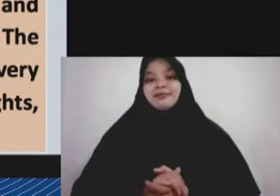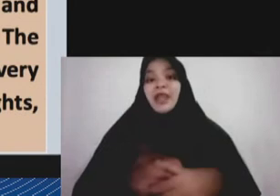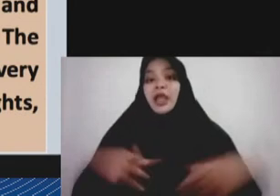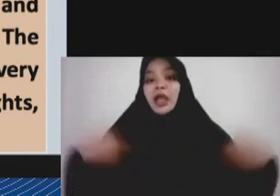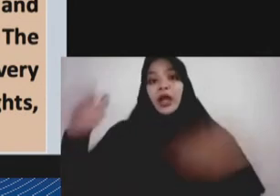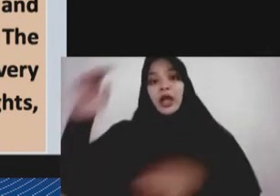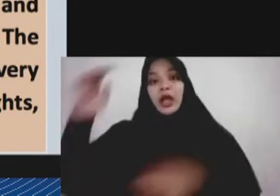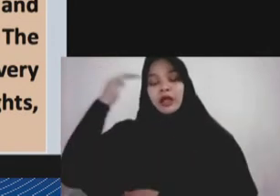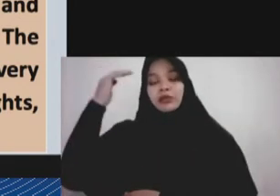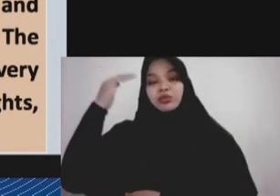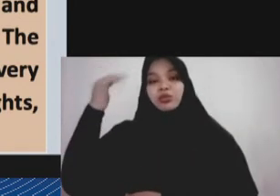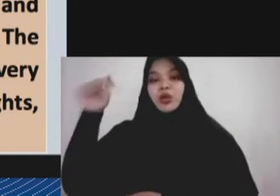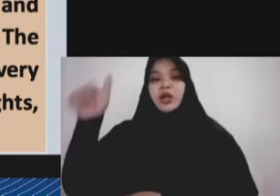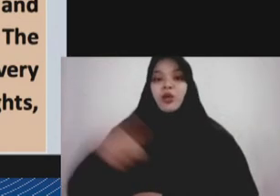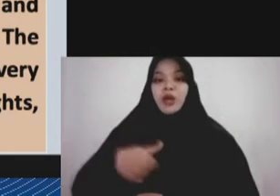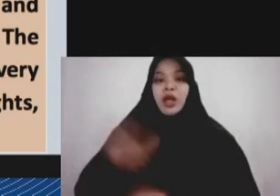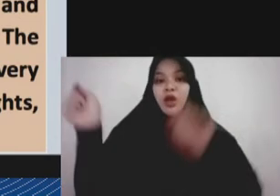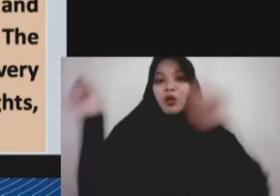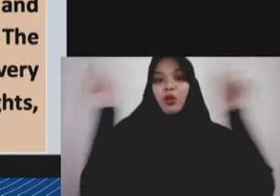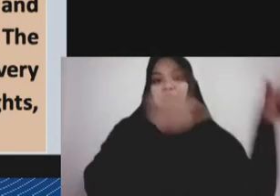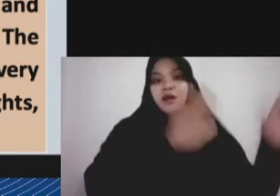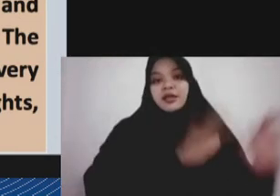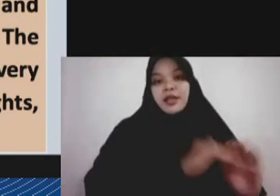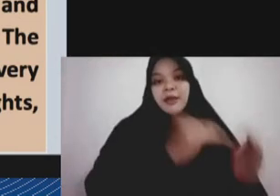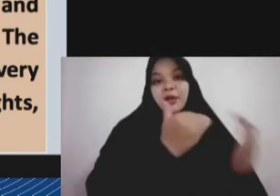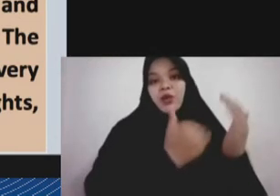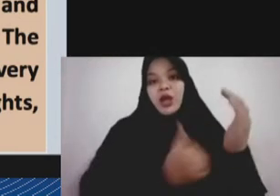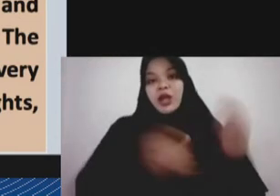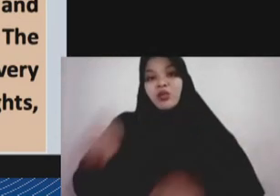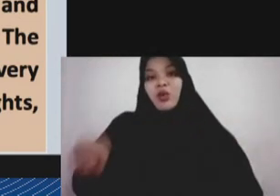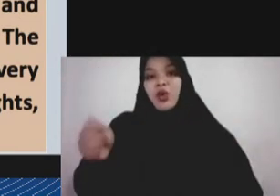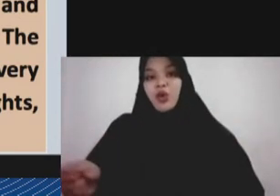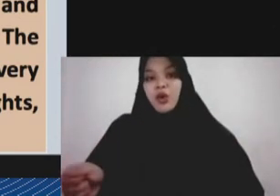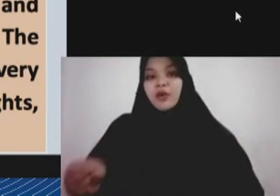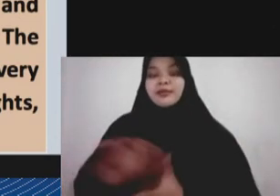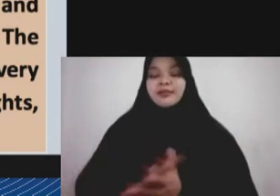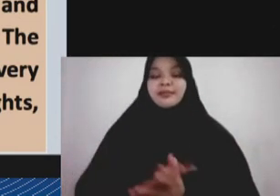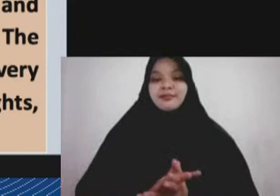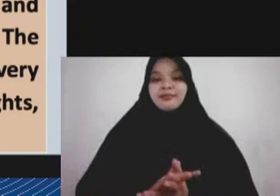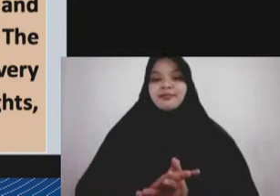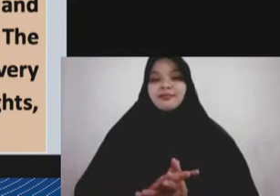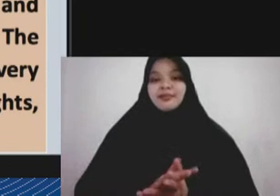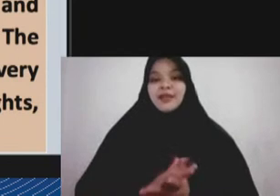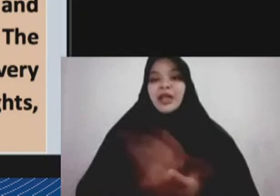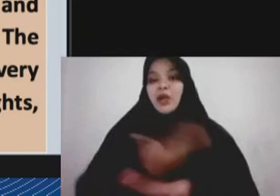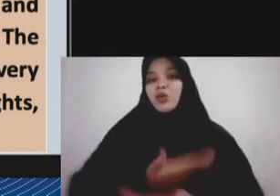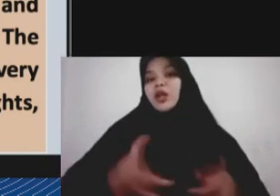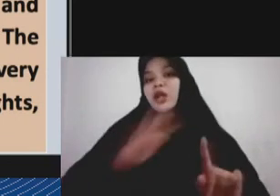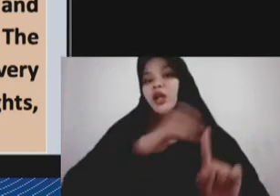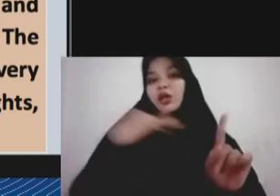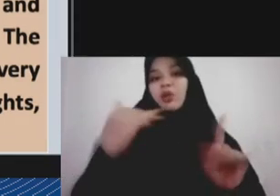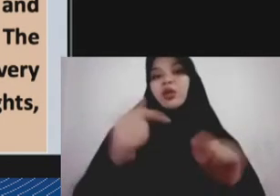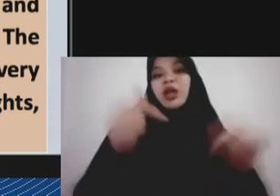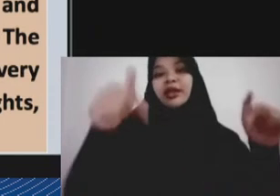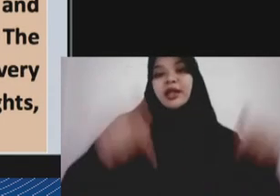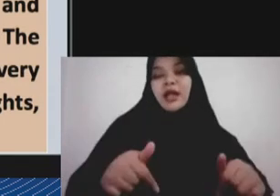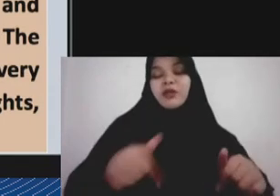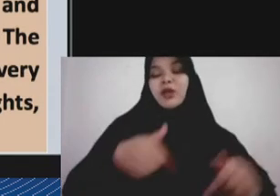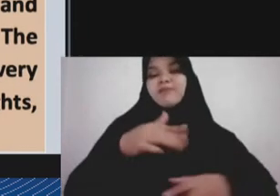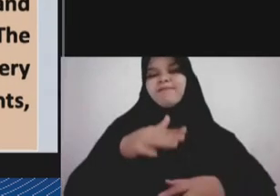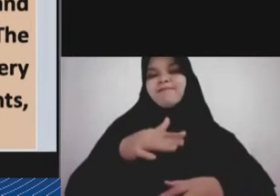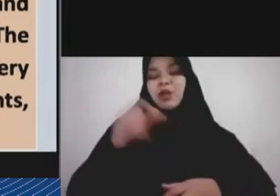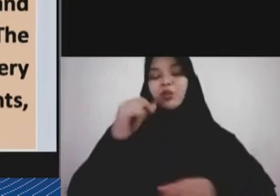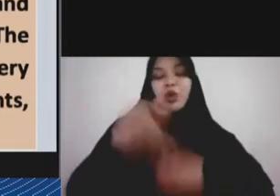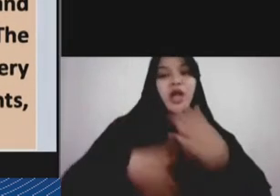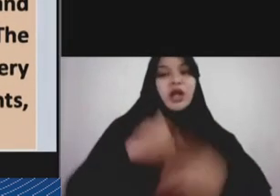the concept of the rule of law to achieve a prosperous society is implicitly contained in the preamble of